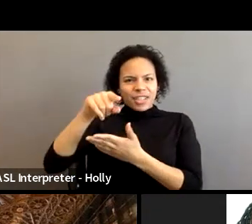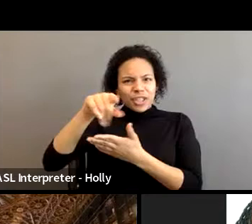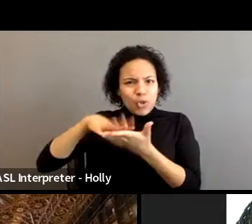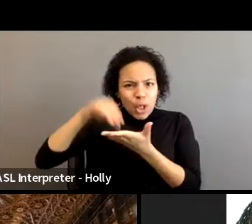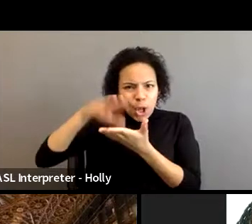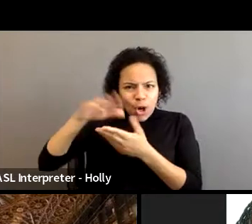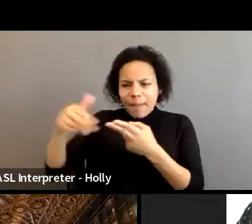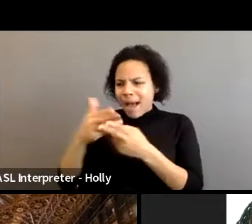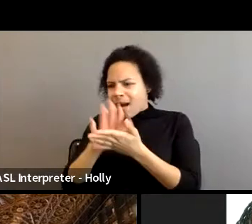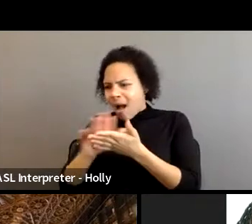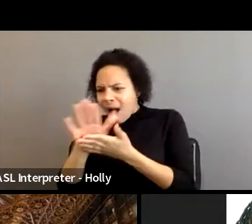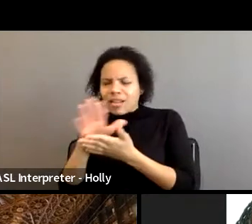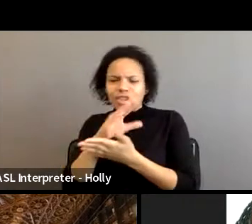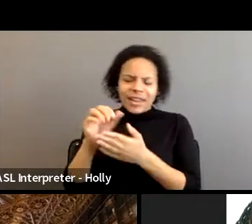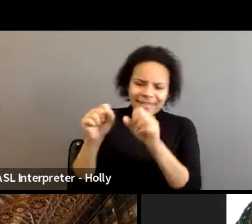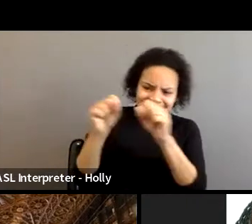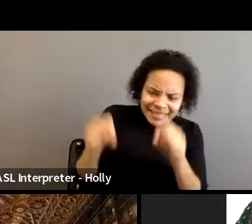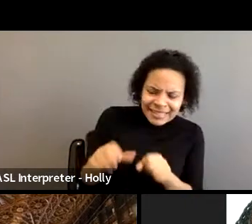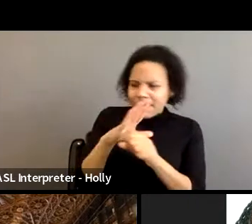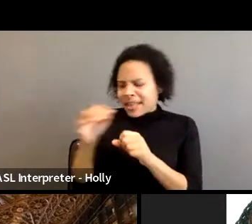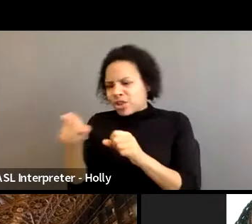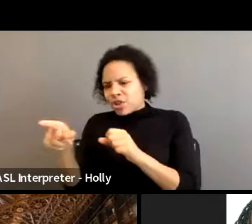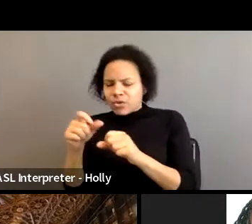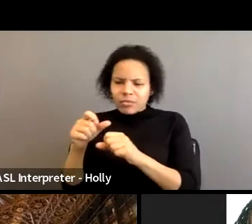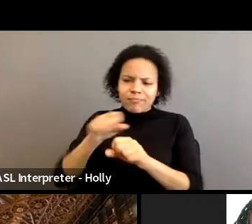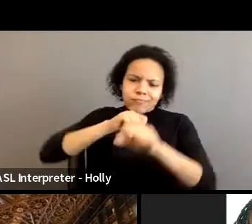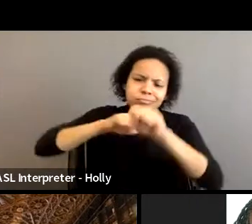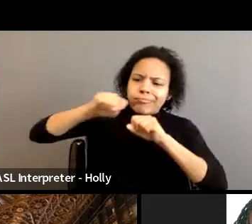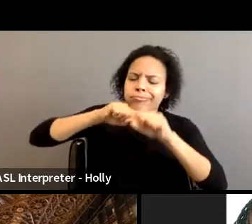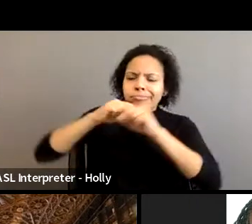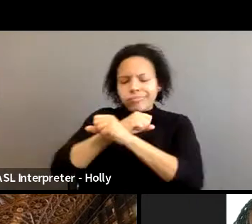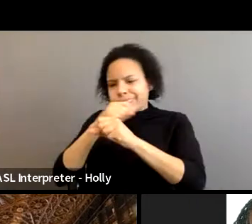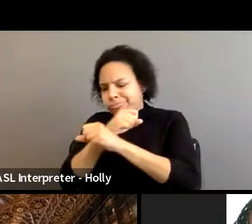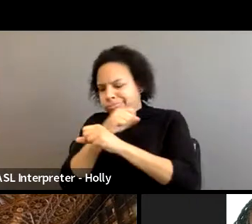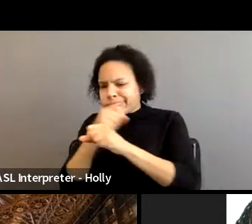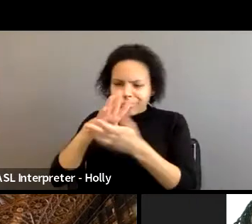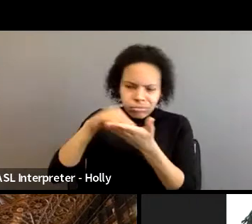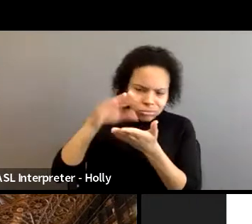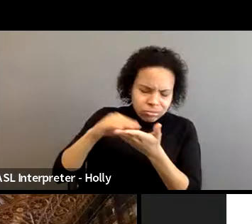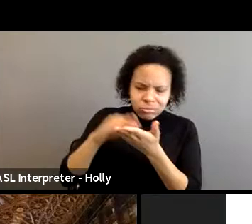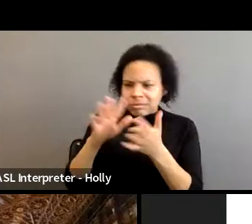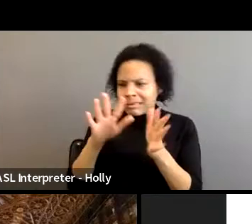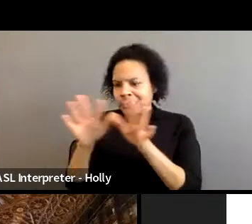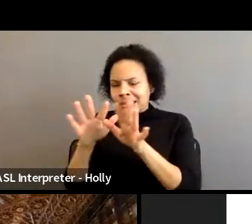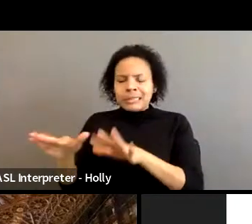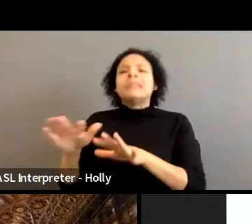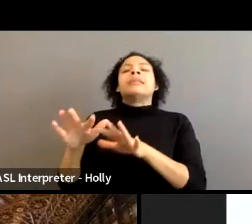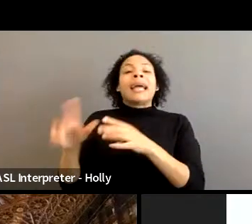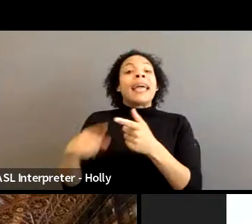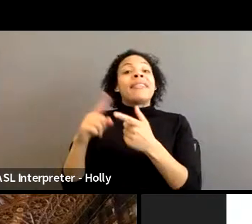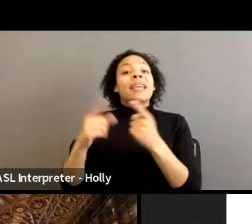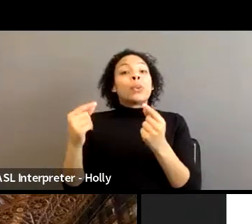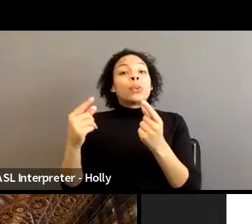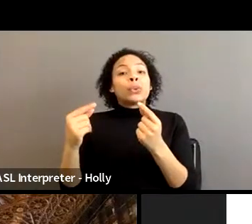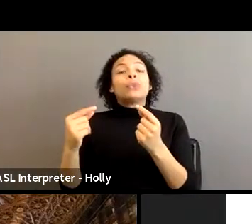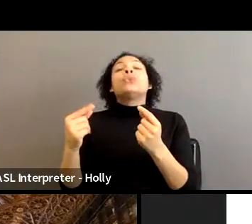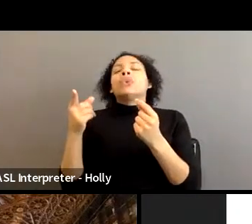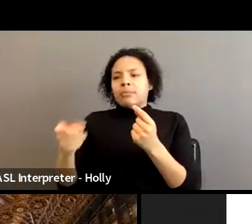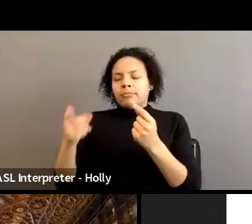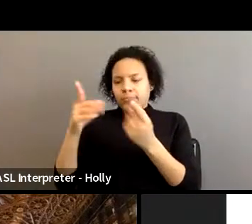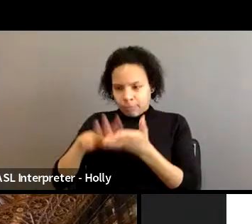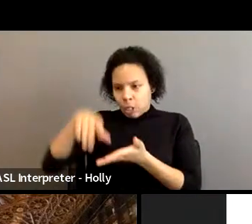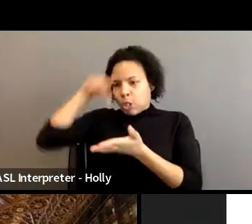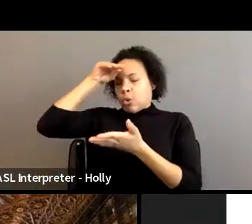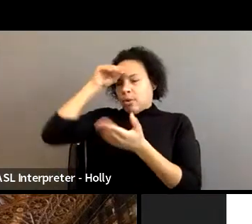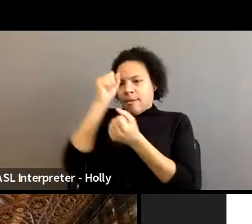it, and you have some wins, some losses, you have, you know, some learning experiences, and you say, okay, I'm going to take that because my community is just the